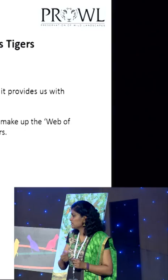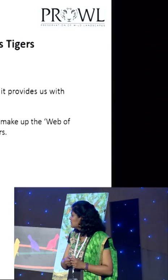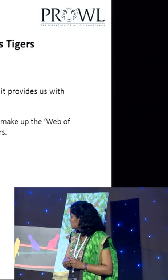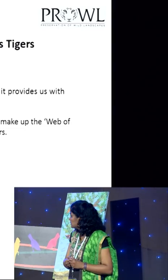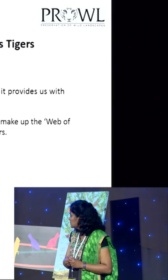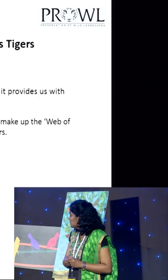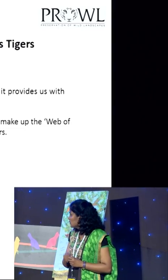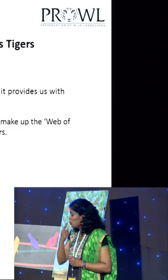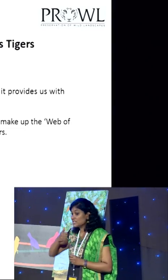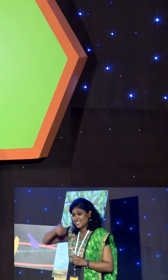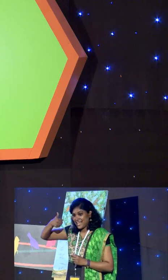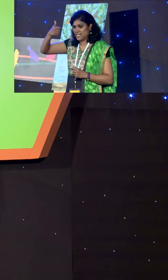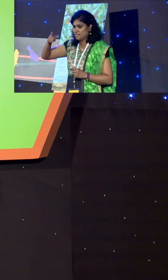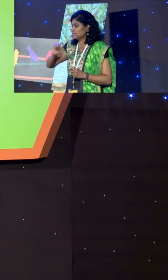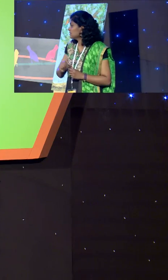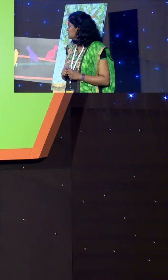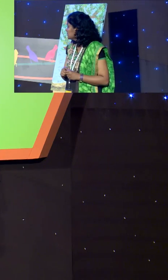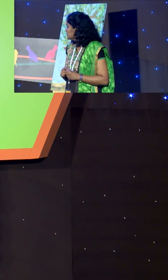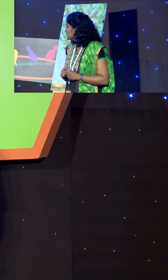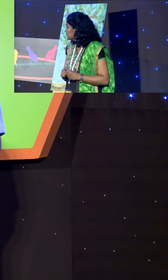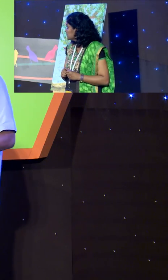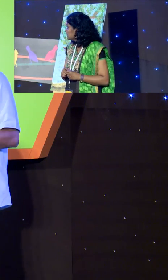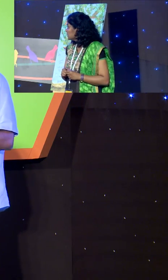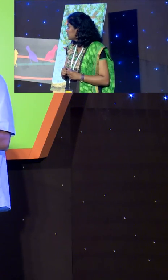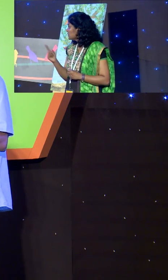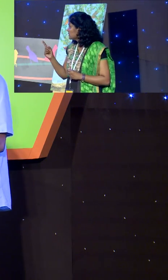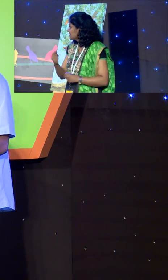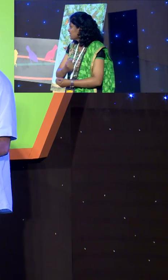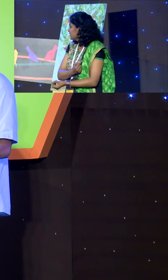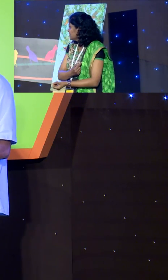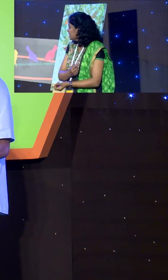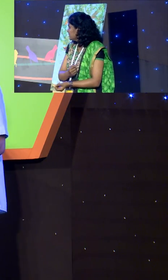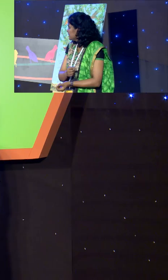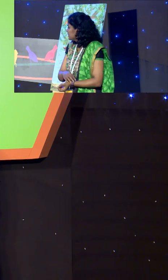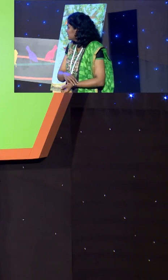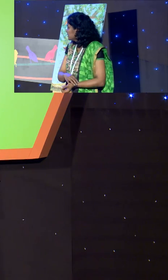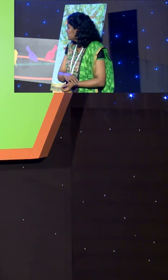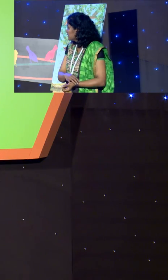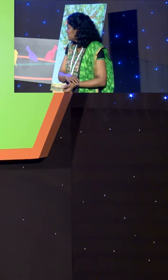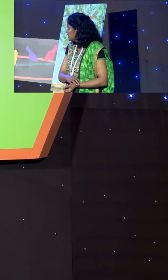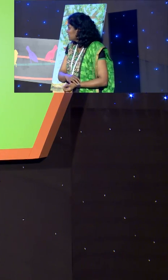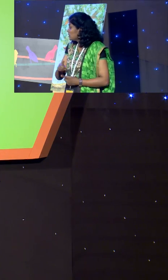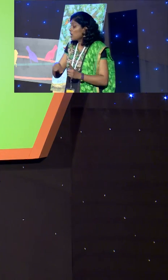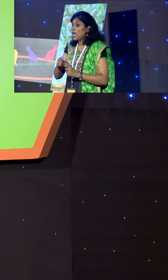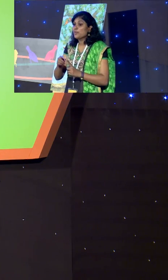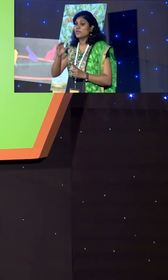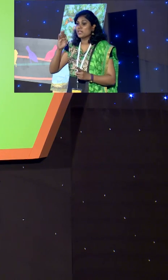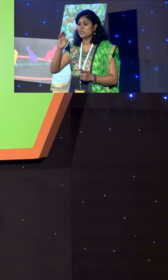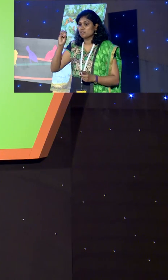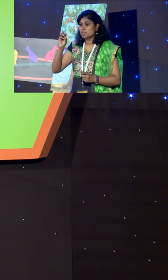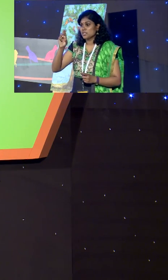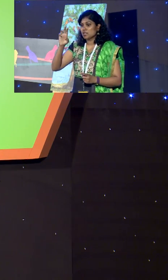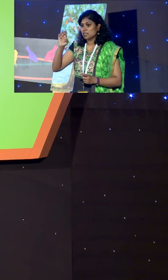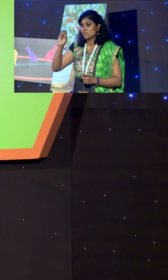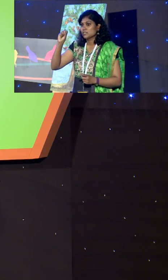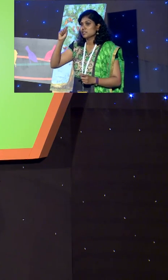in my head. That where there are tigers, there are forests. Where there are forests, there